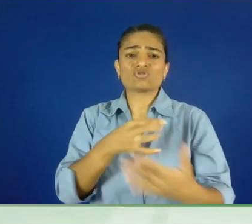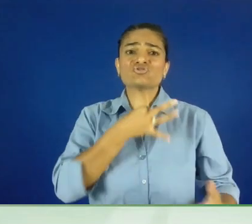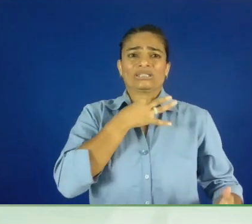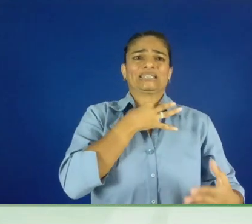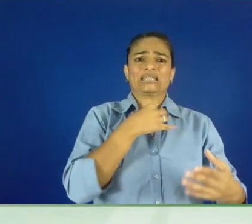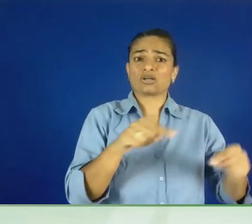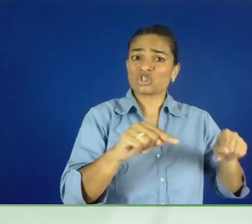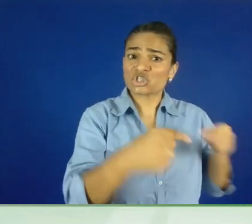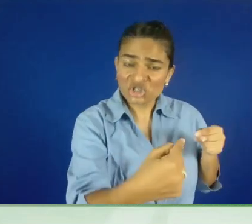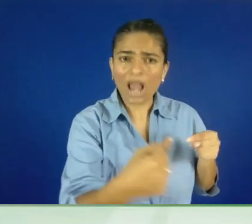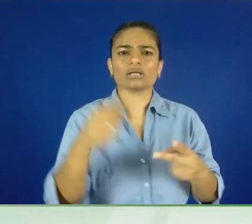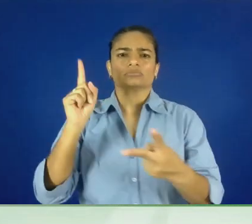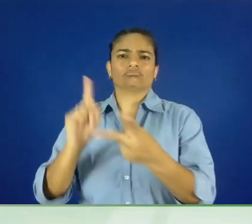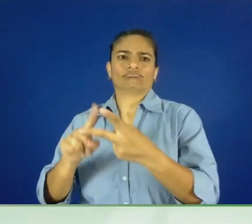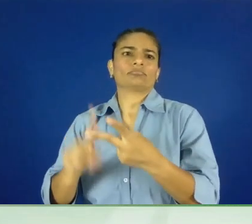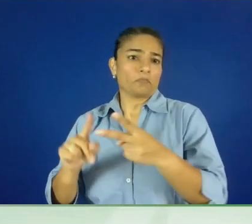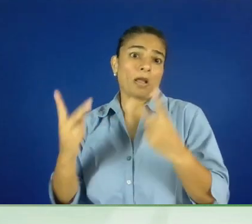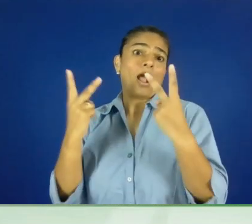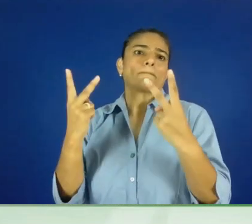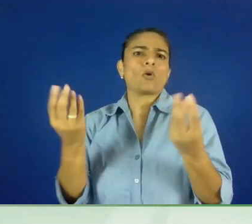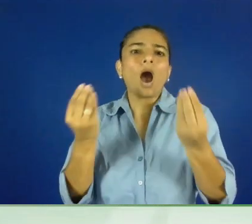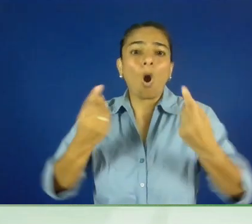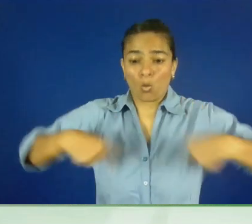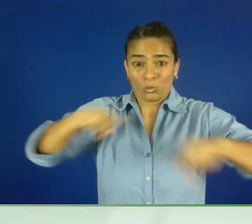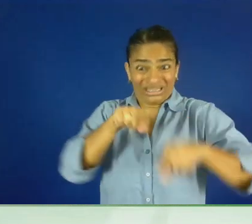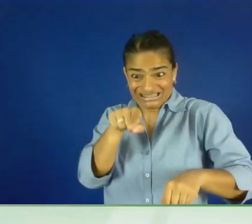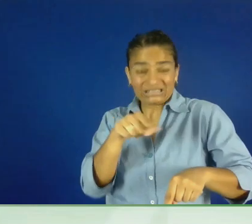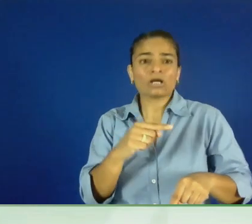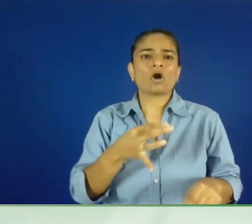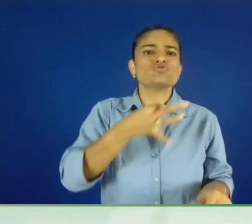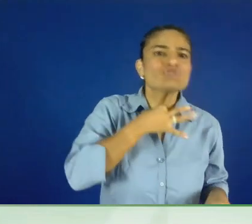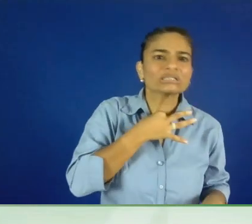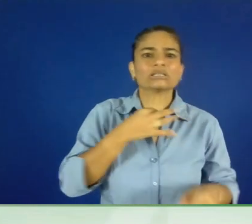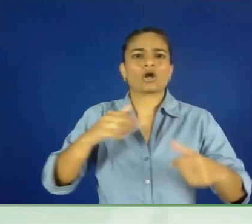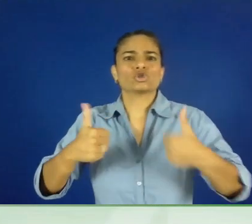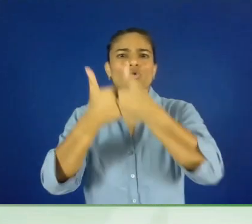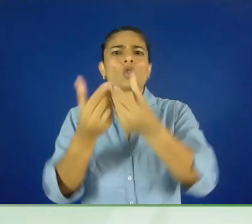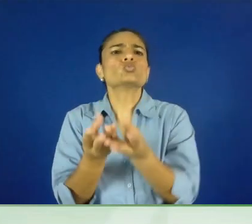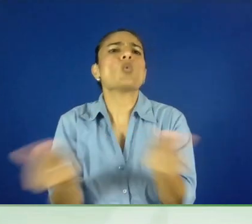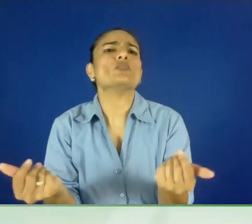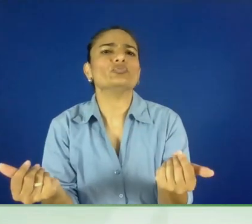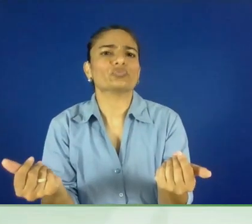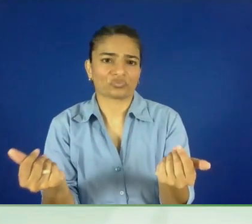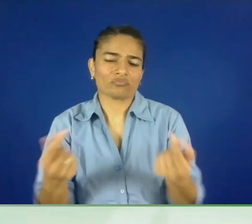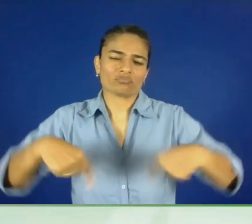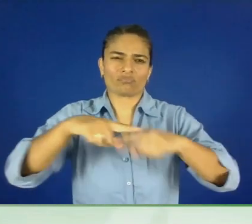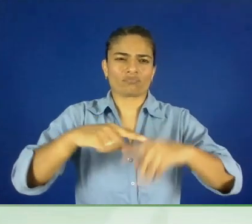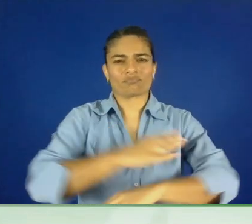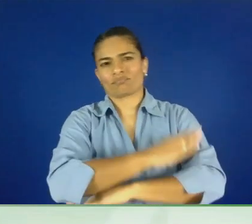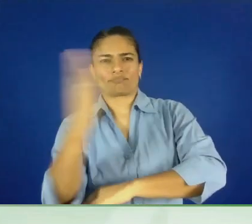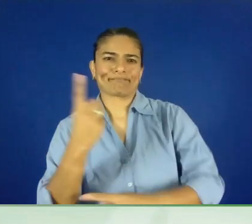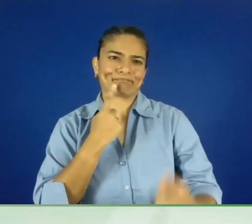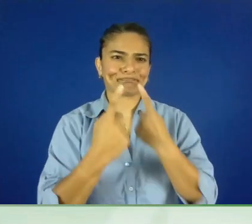You're going to see me keep glancing down at my phone. This isn't because I'm having a chat with anybody, it's because that's where all my questions are written for